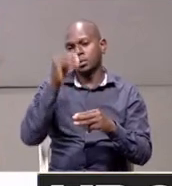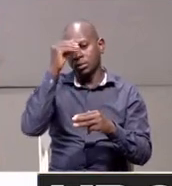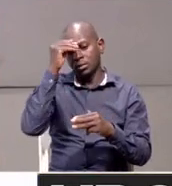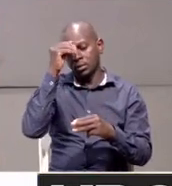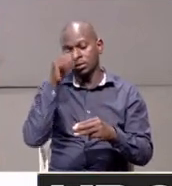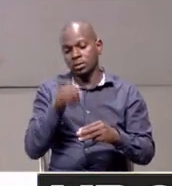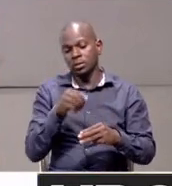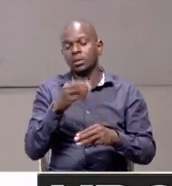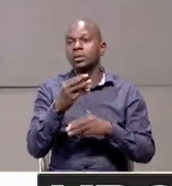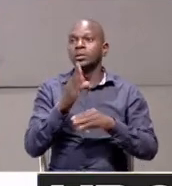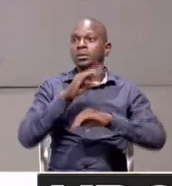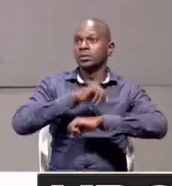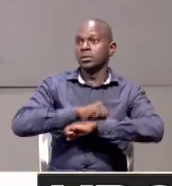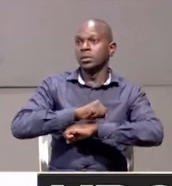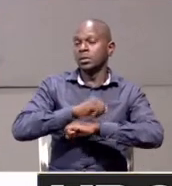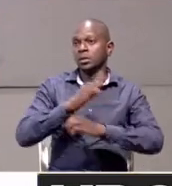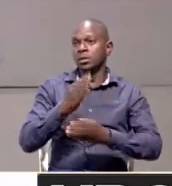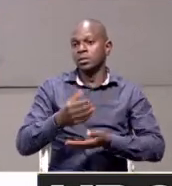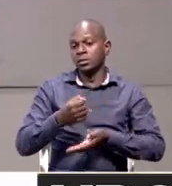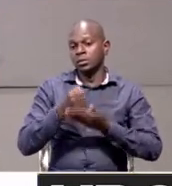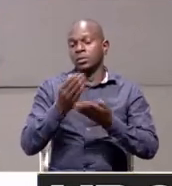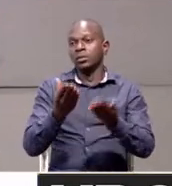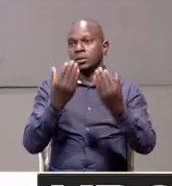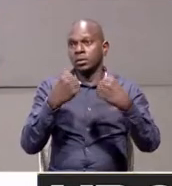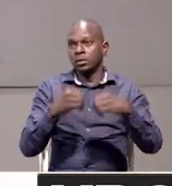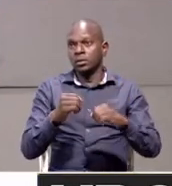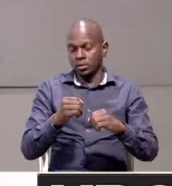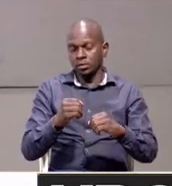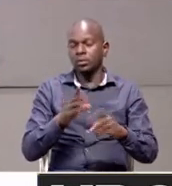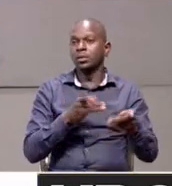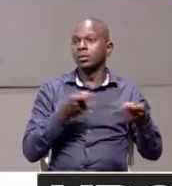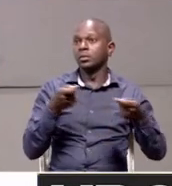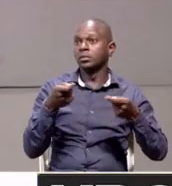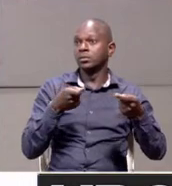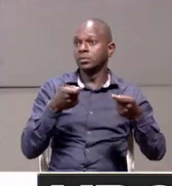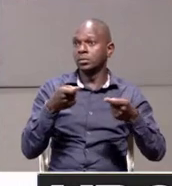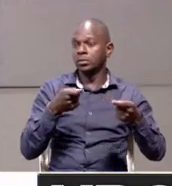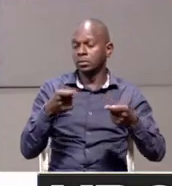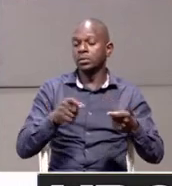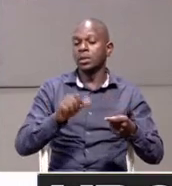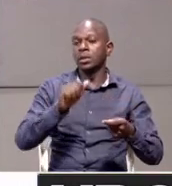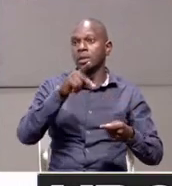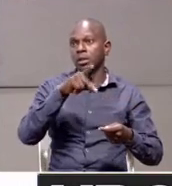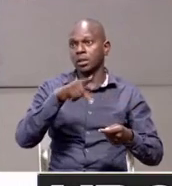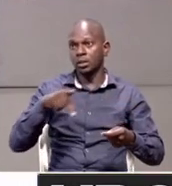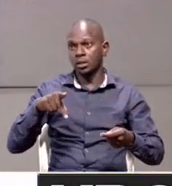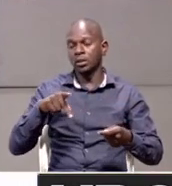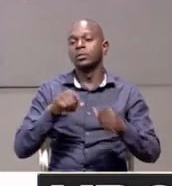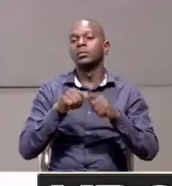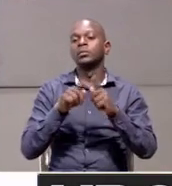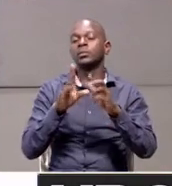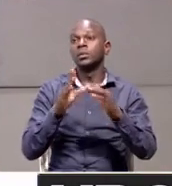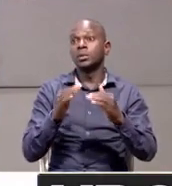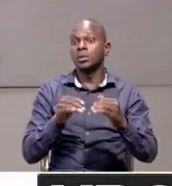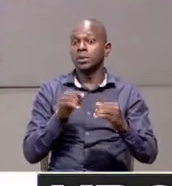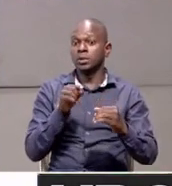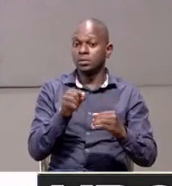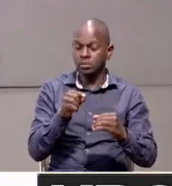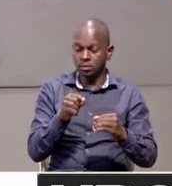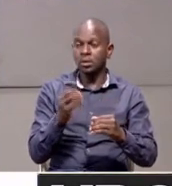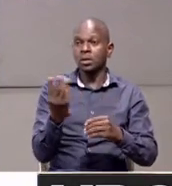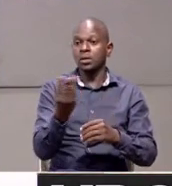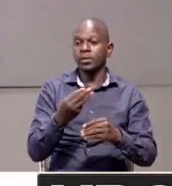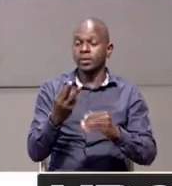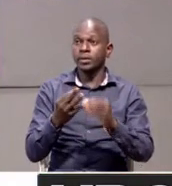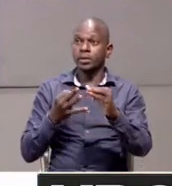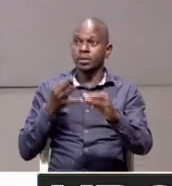in school, they help us outside by enabling us to be able to control these applications, these interfaces so that we in the